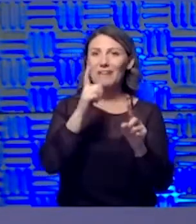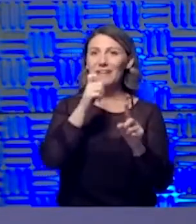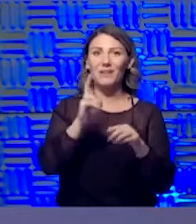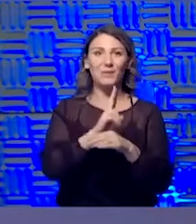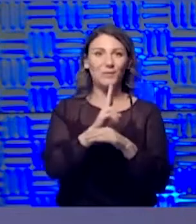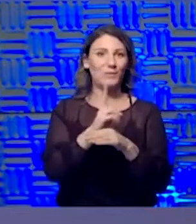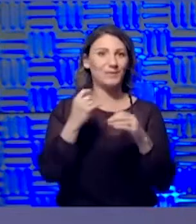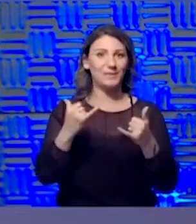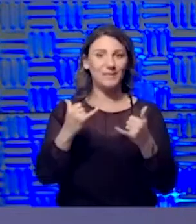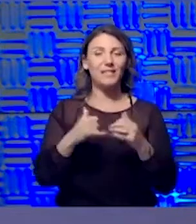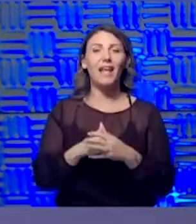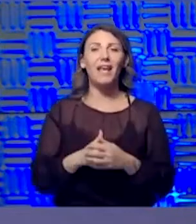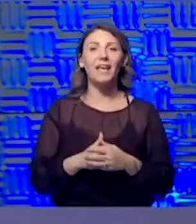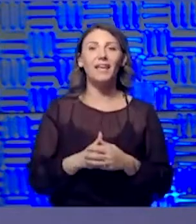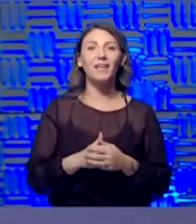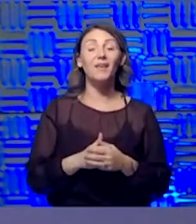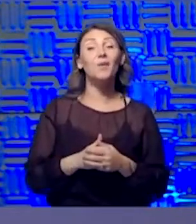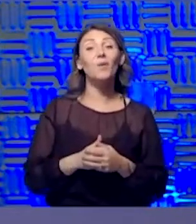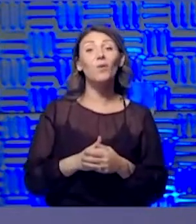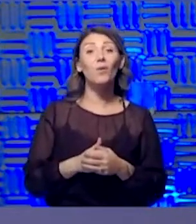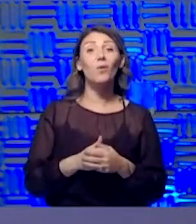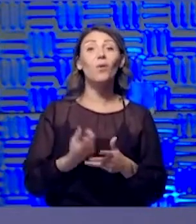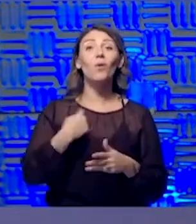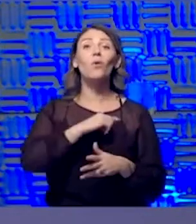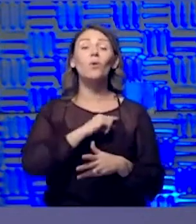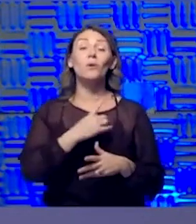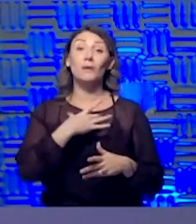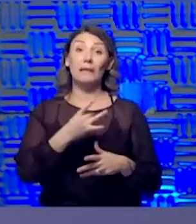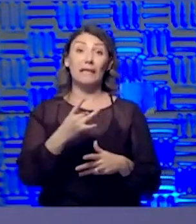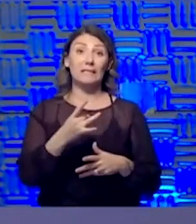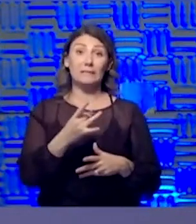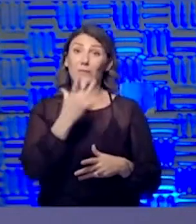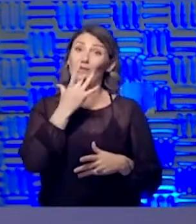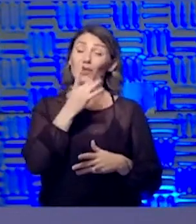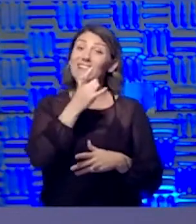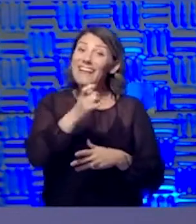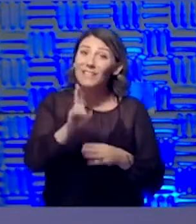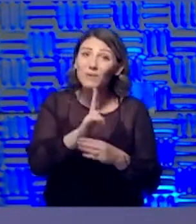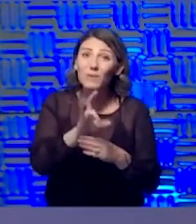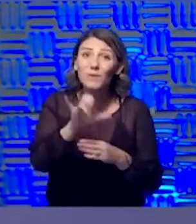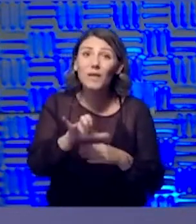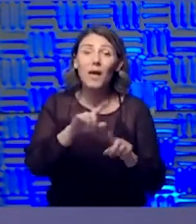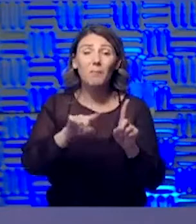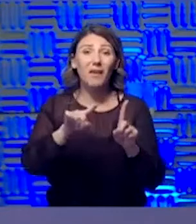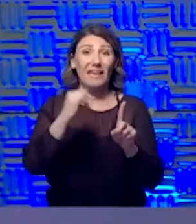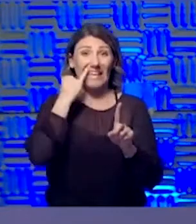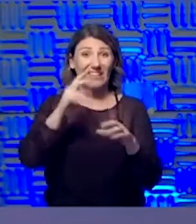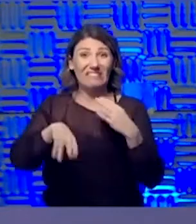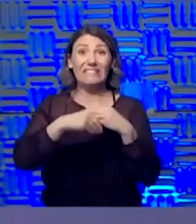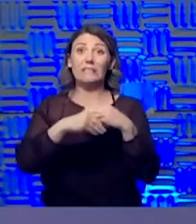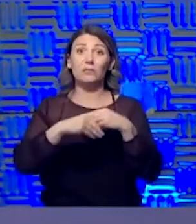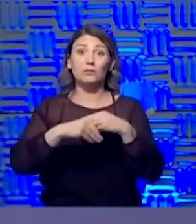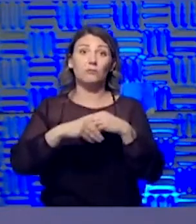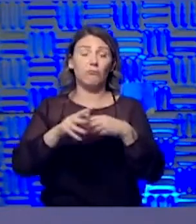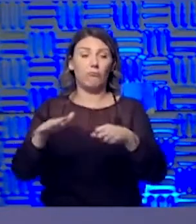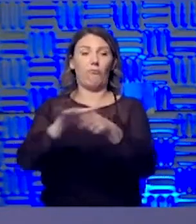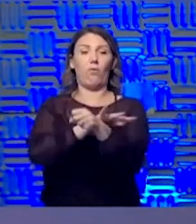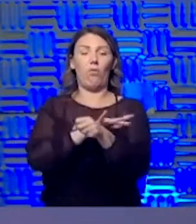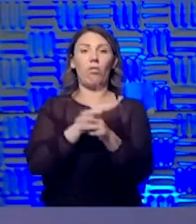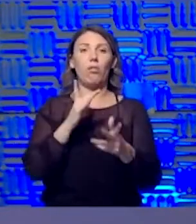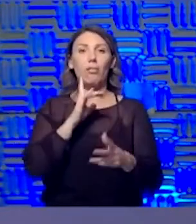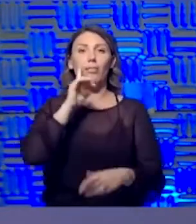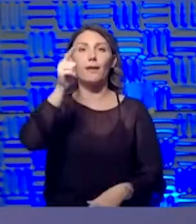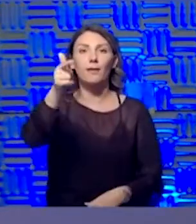and would like to not use those, but until we have additional capacity at some point down the road,